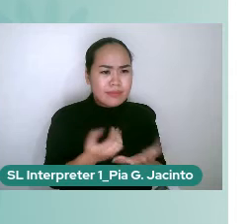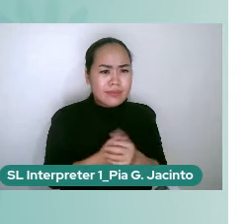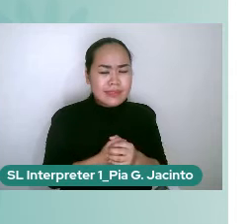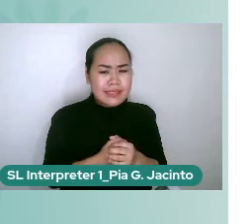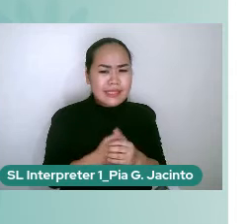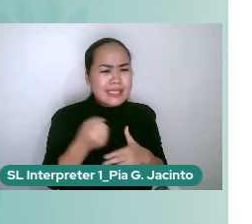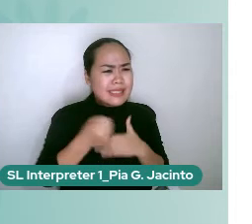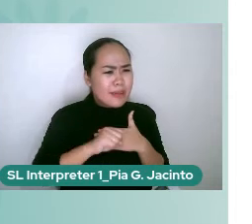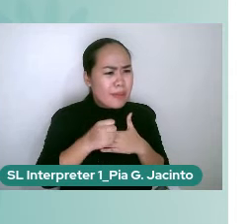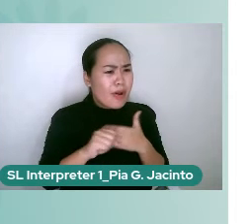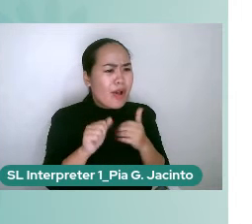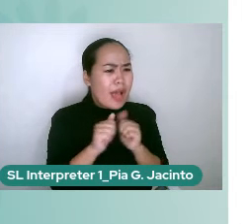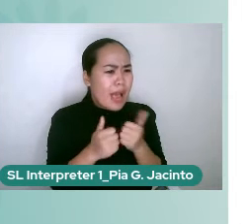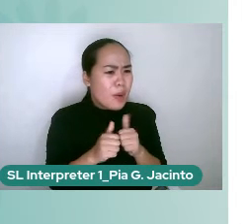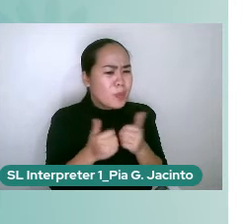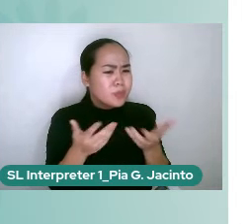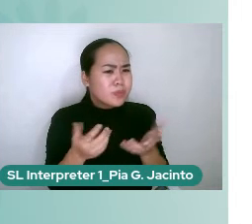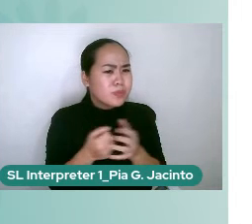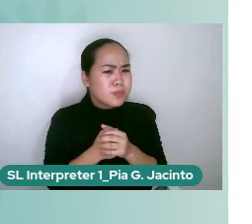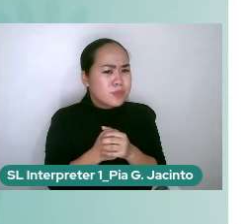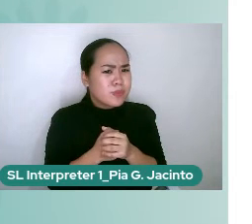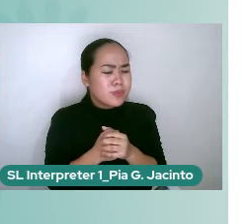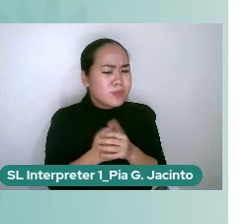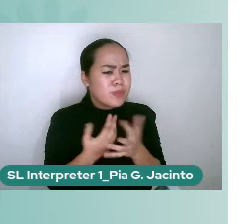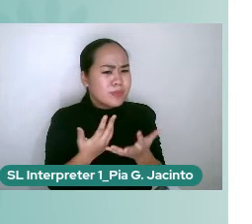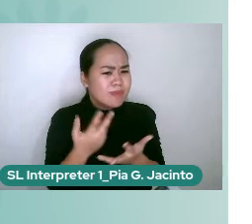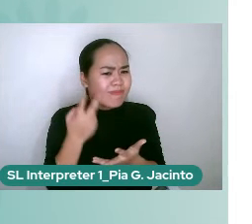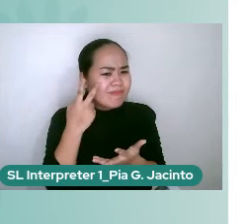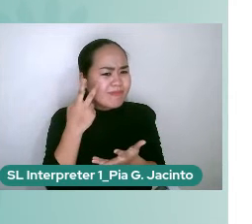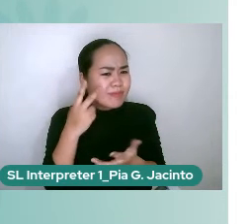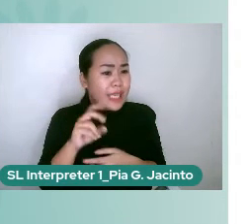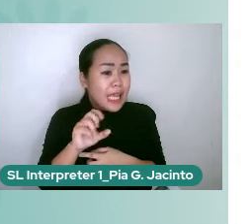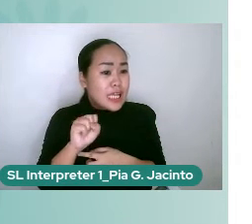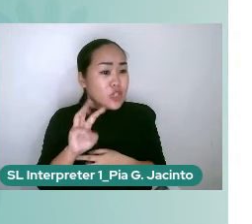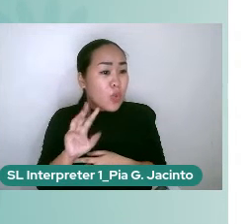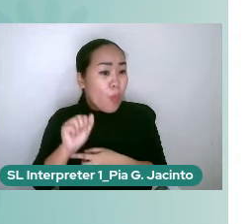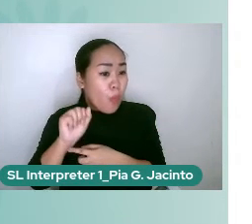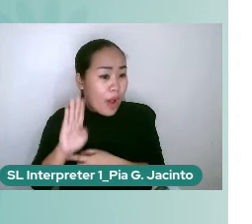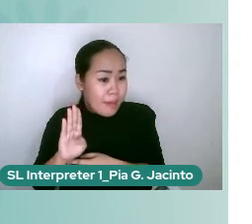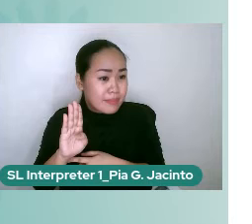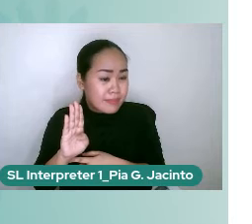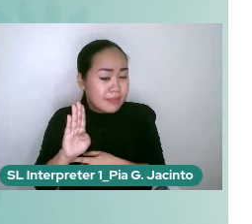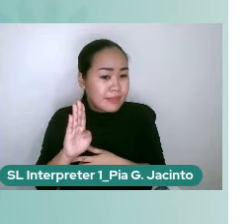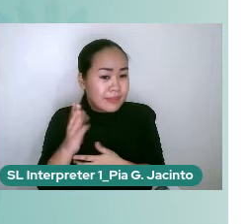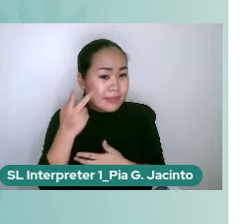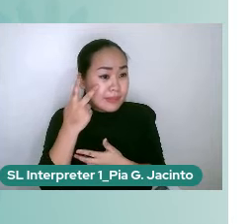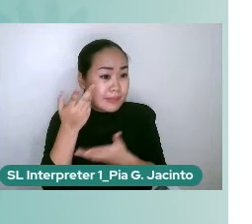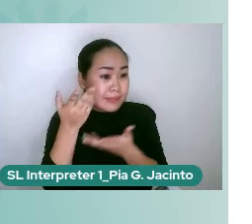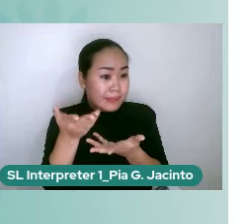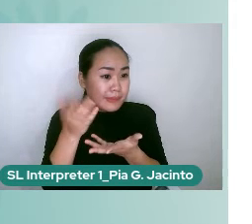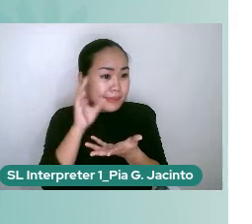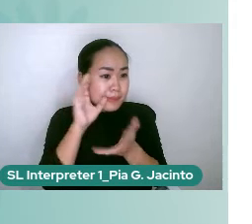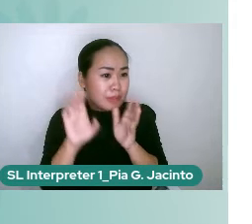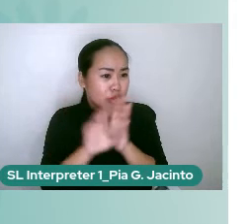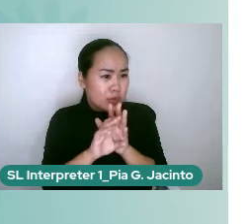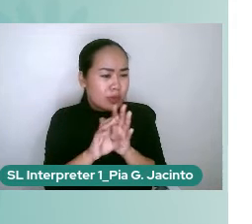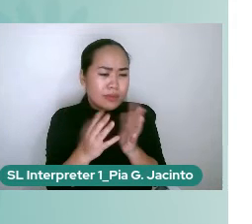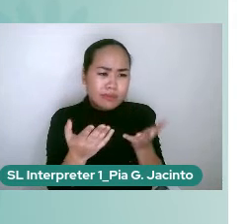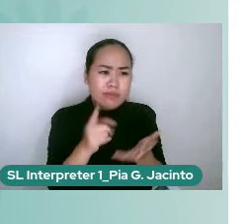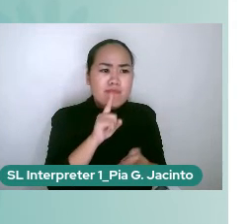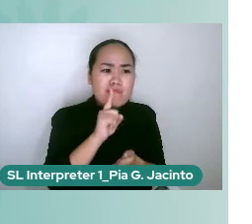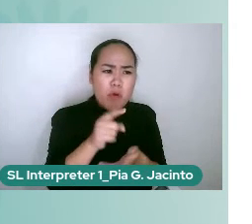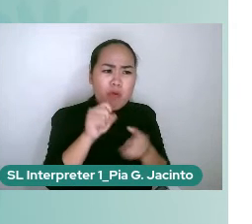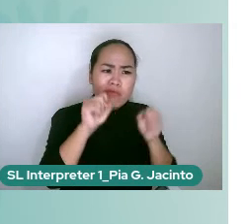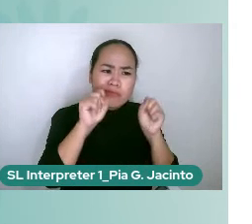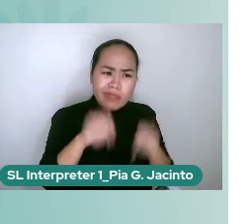cheap Copan flock swab, and we have found it to be remarkably effective